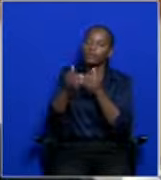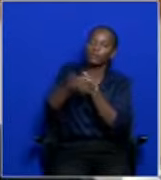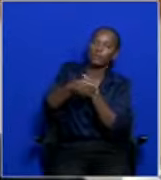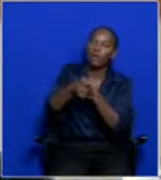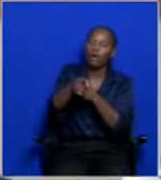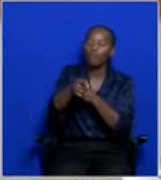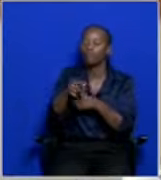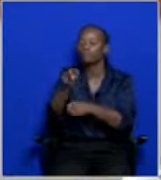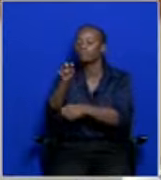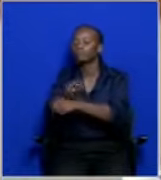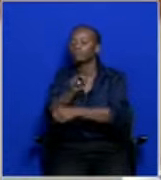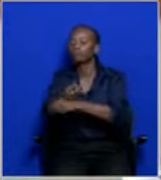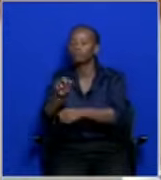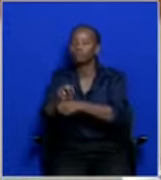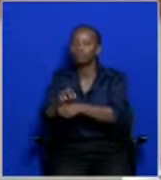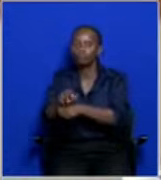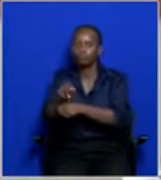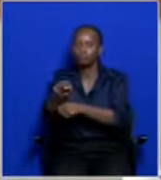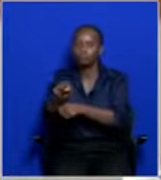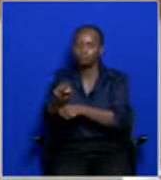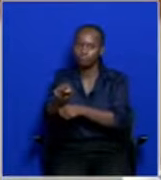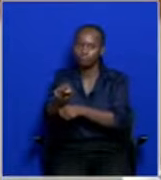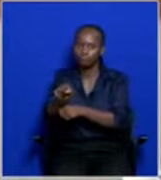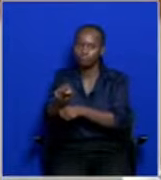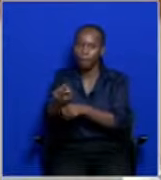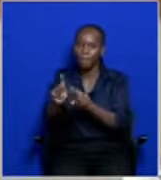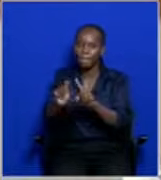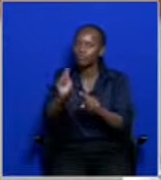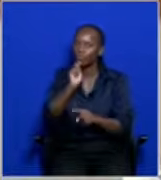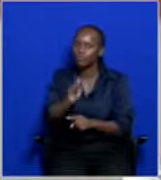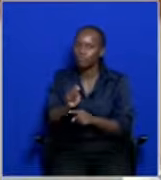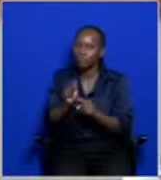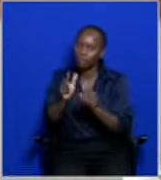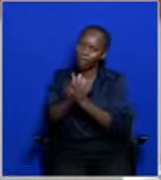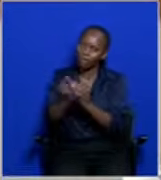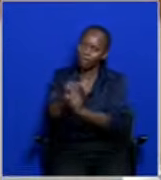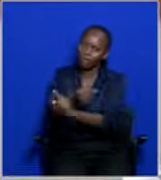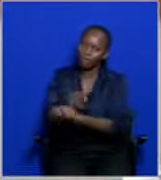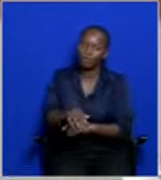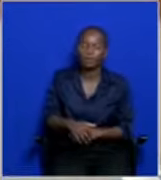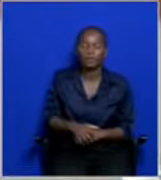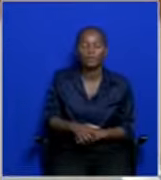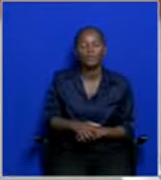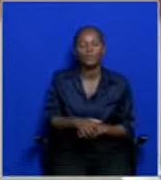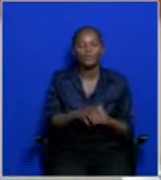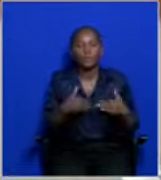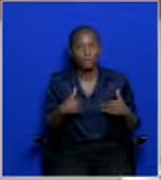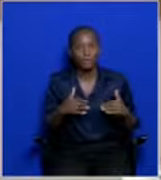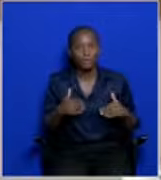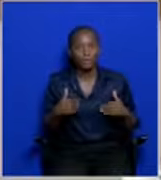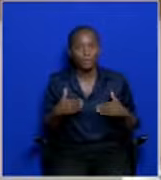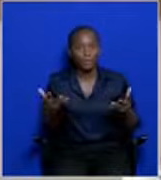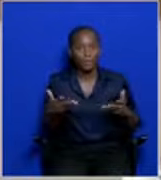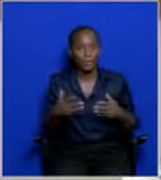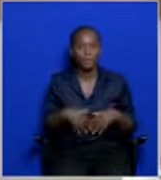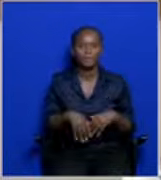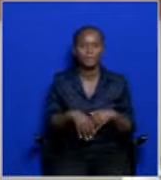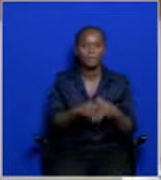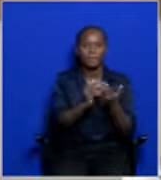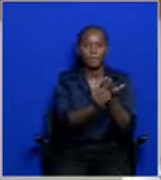In particular, I would like us to start in Annexure TLM 3 from page 273.